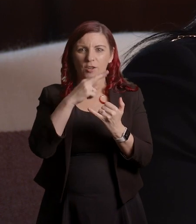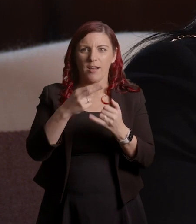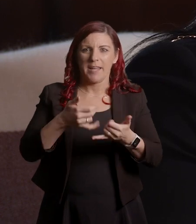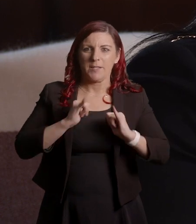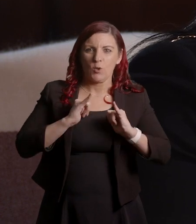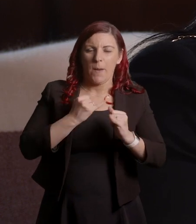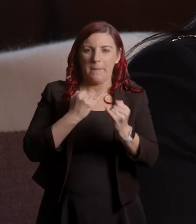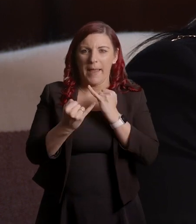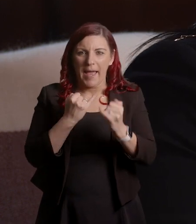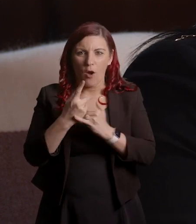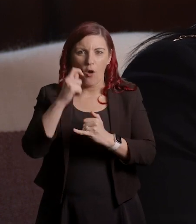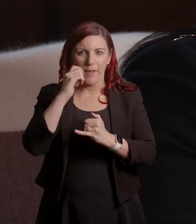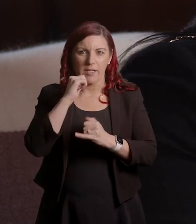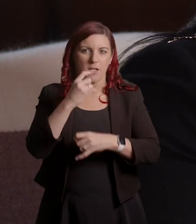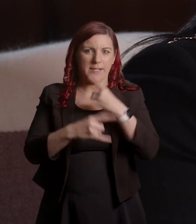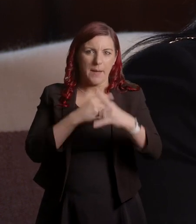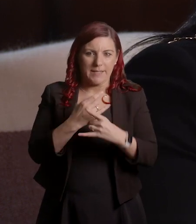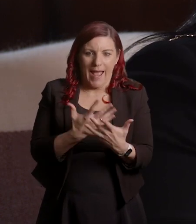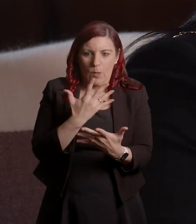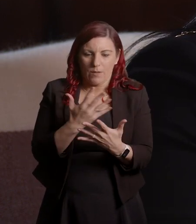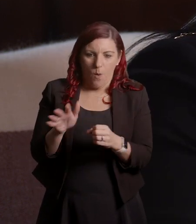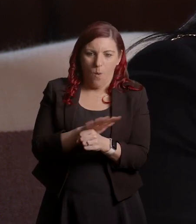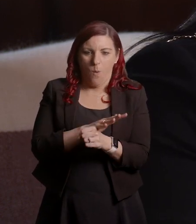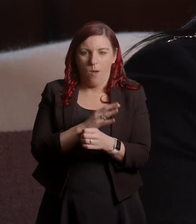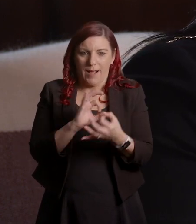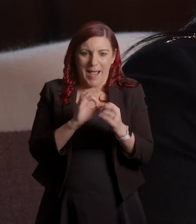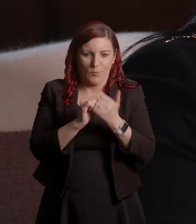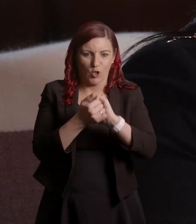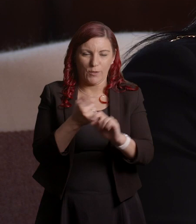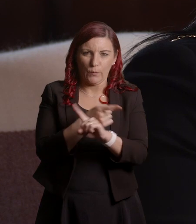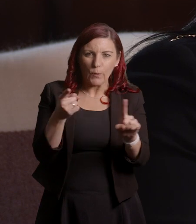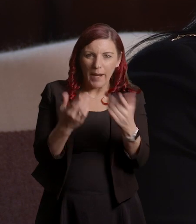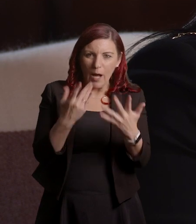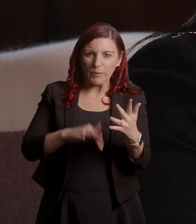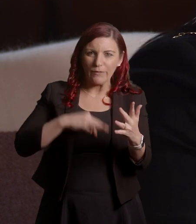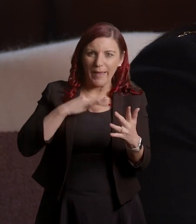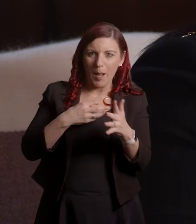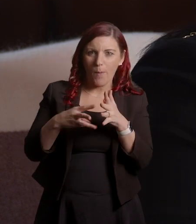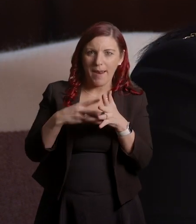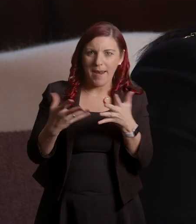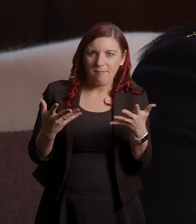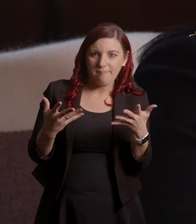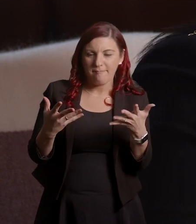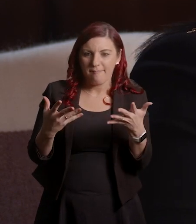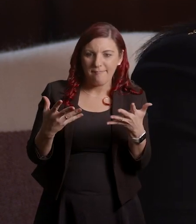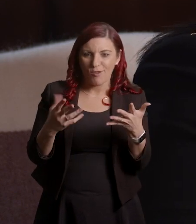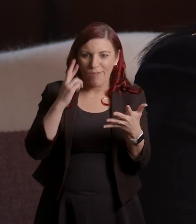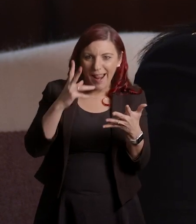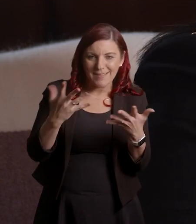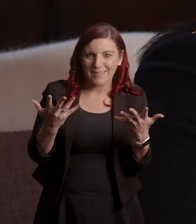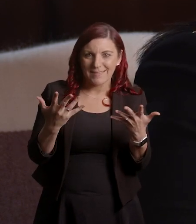able to play, or thinking it's not happening. How did the whole game change, and how did it feel when you guys